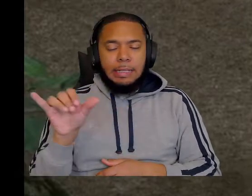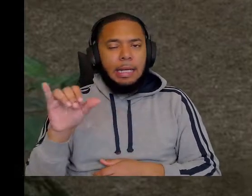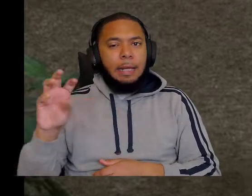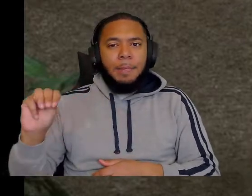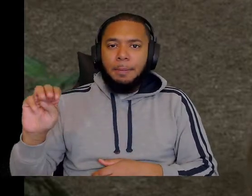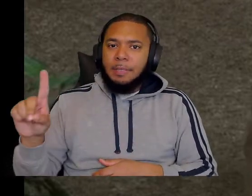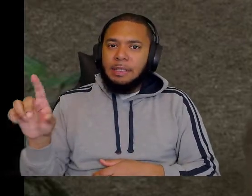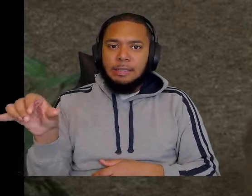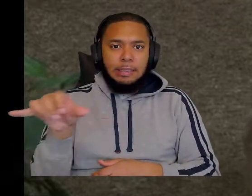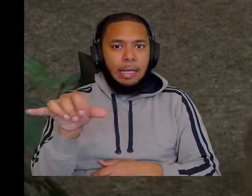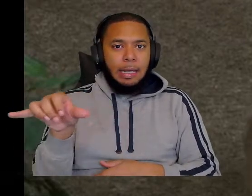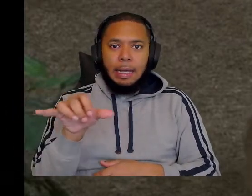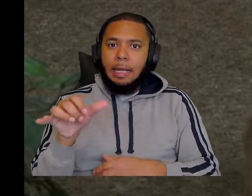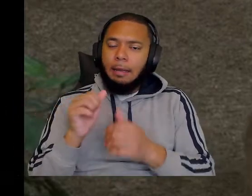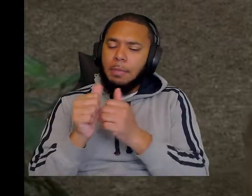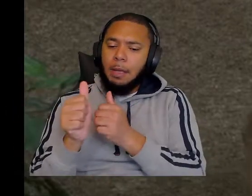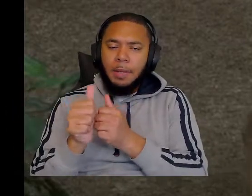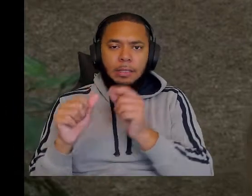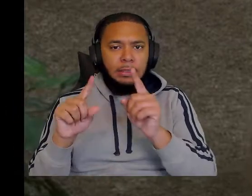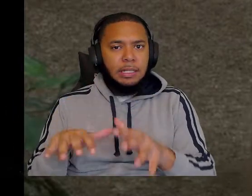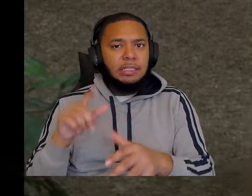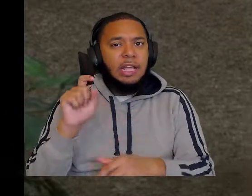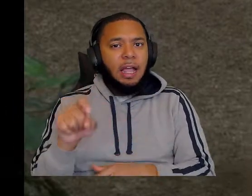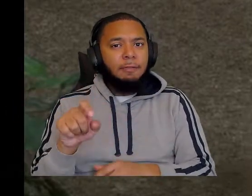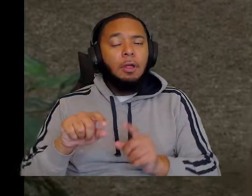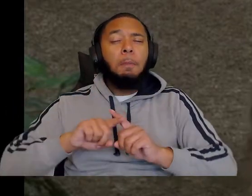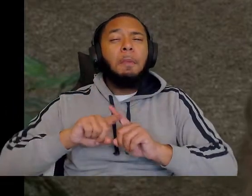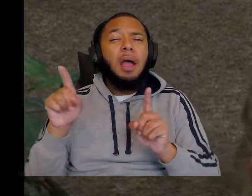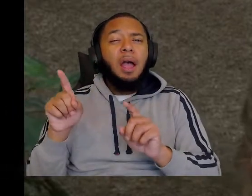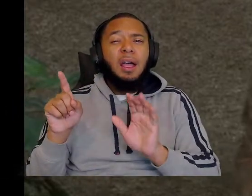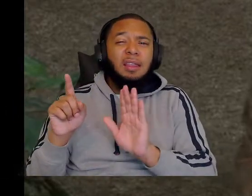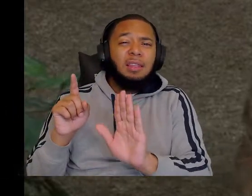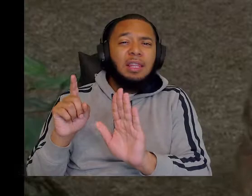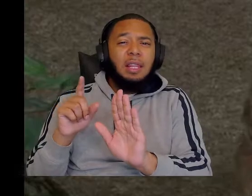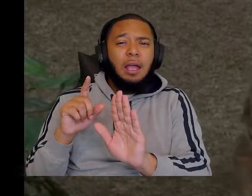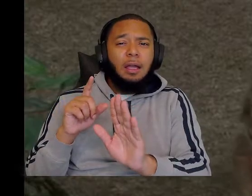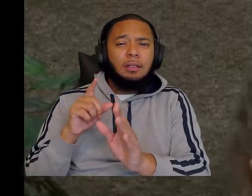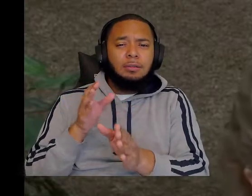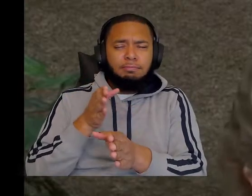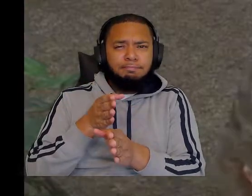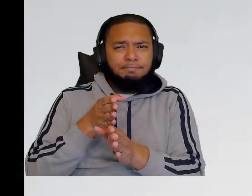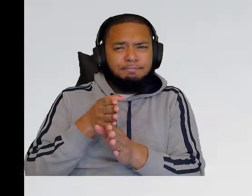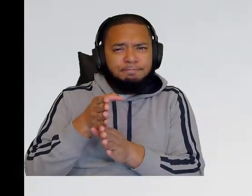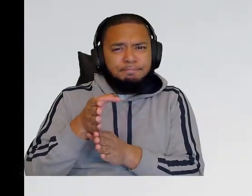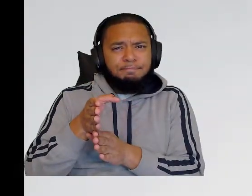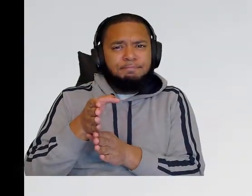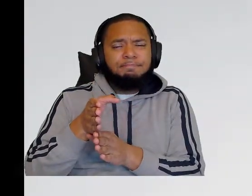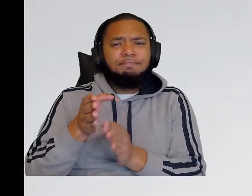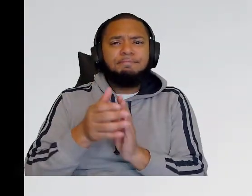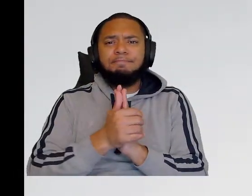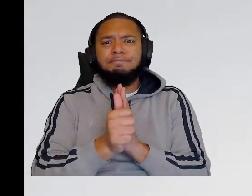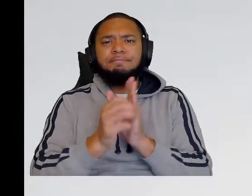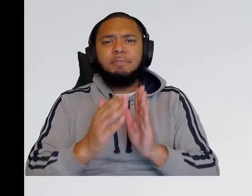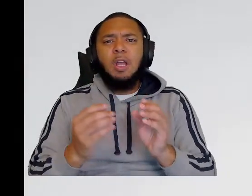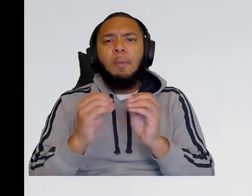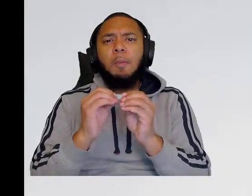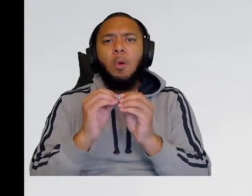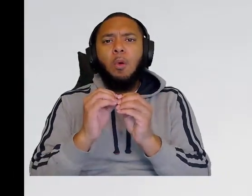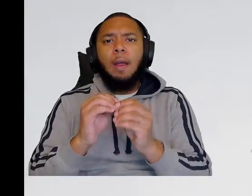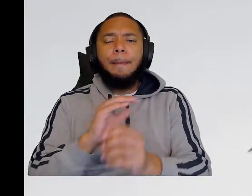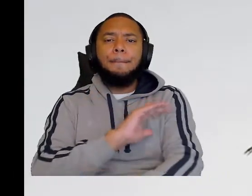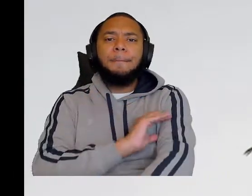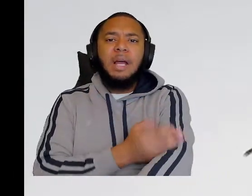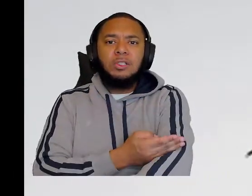board reviews to practice in the medical field. But this is someone who specializes more in